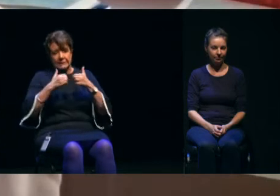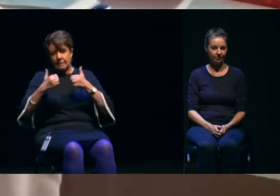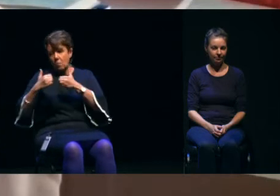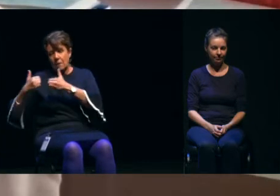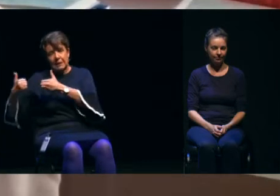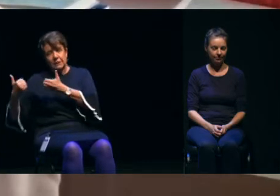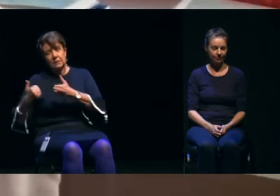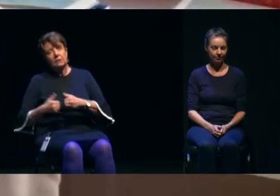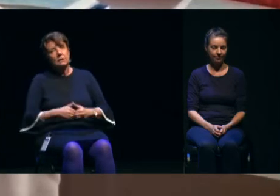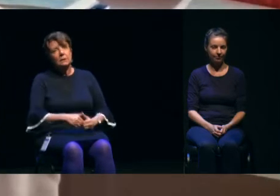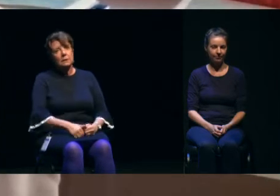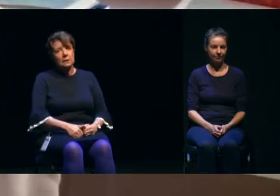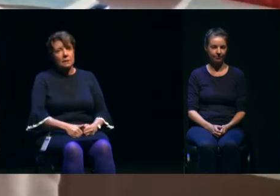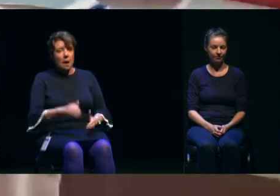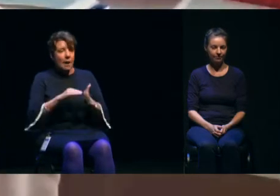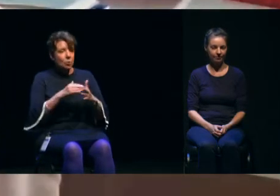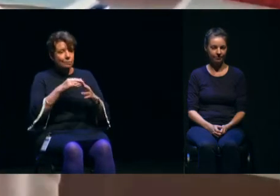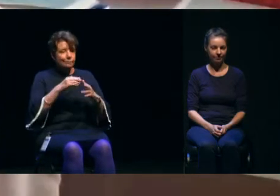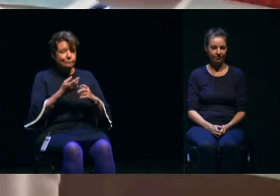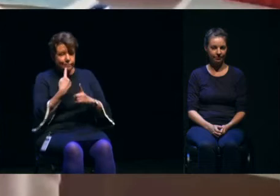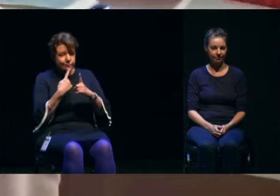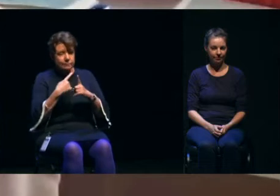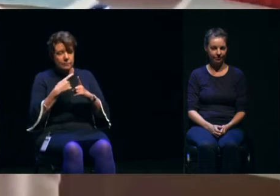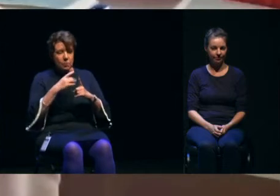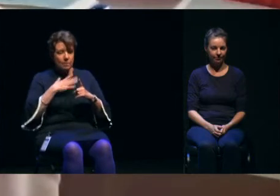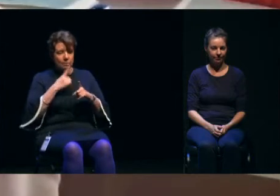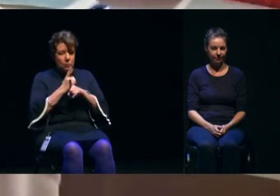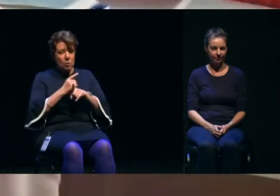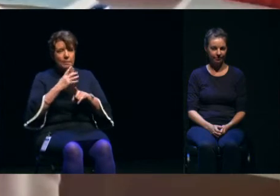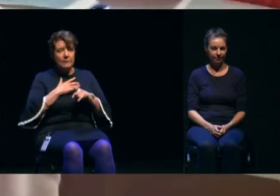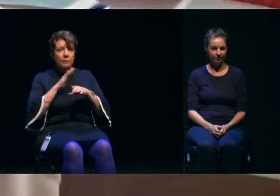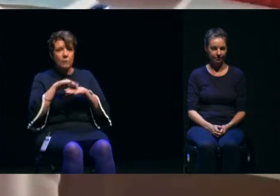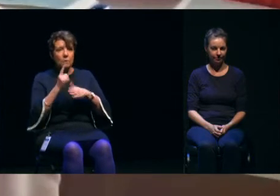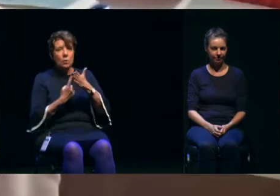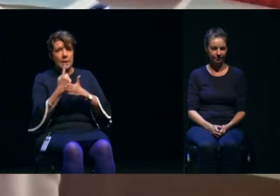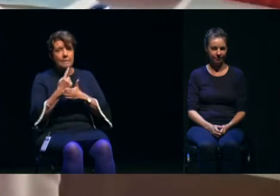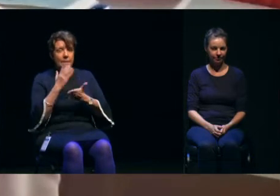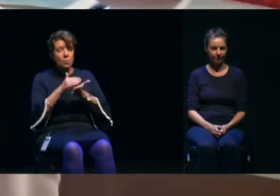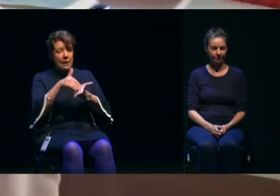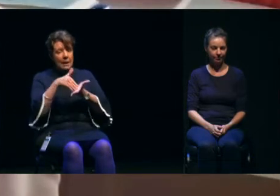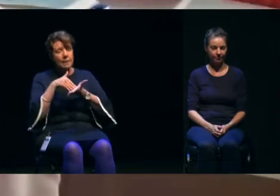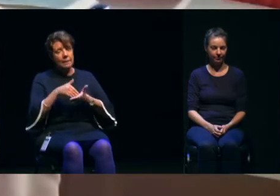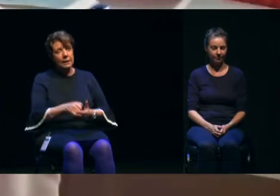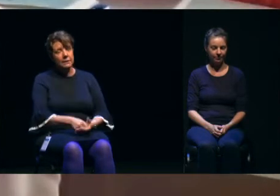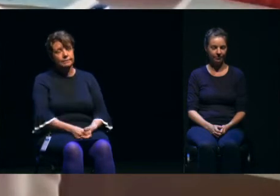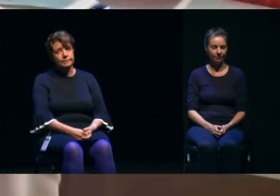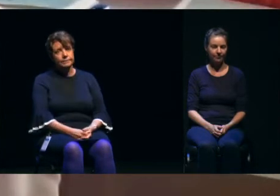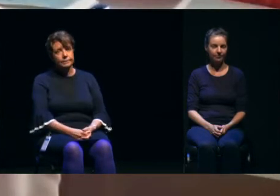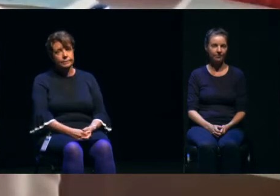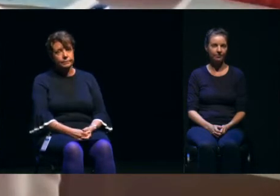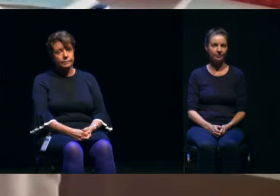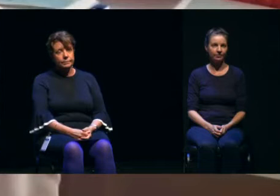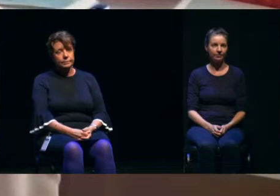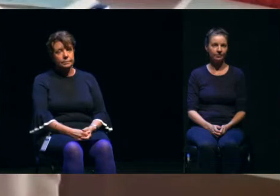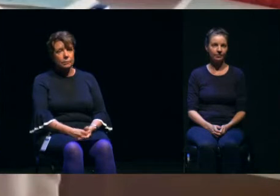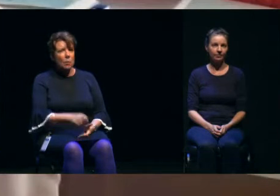I could narrate to myself what had happened. So that helped me. Mm-hmm. But when people